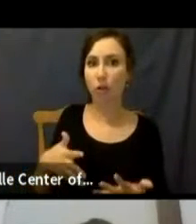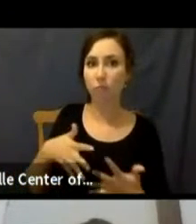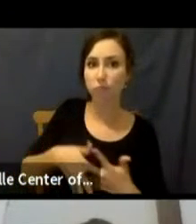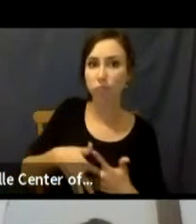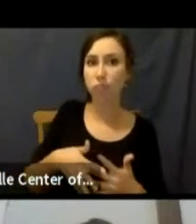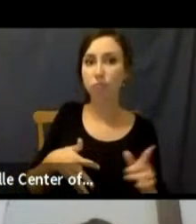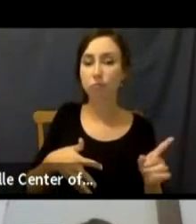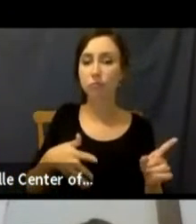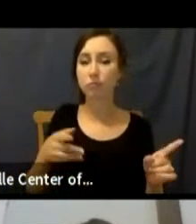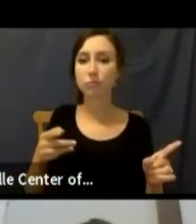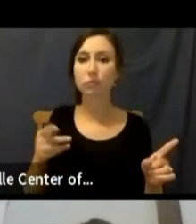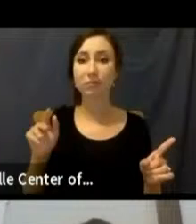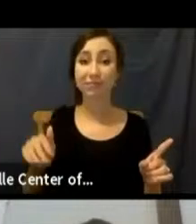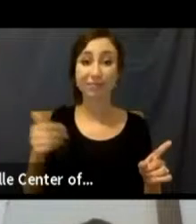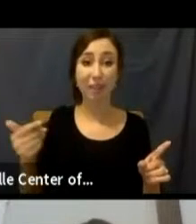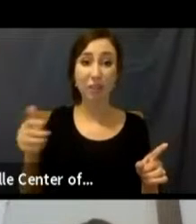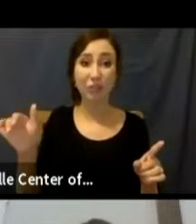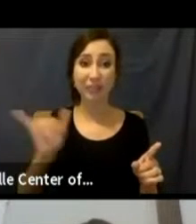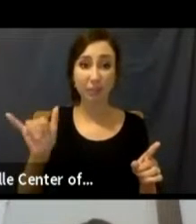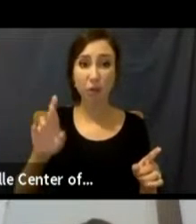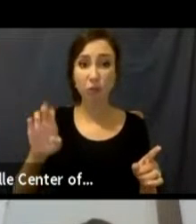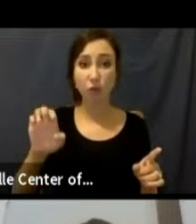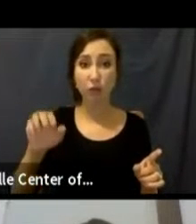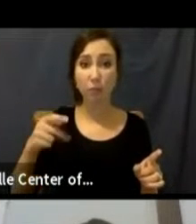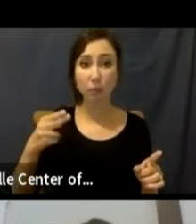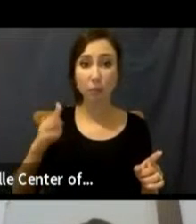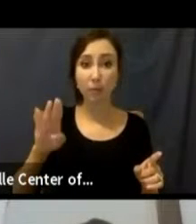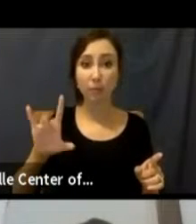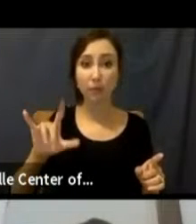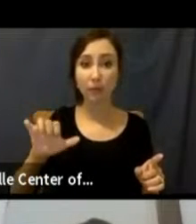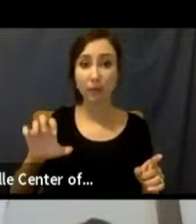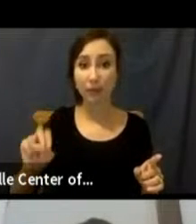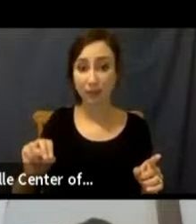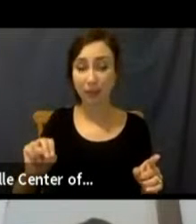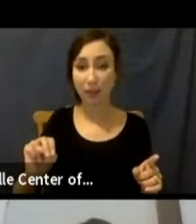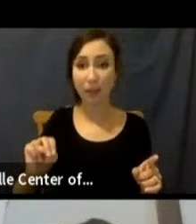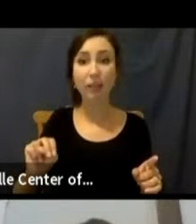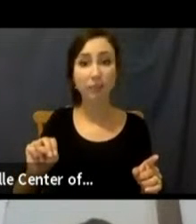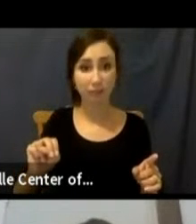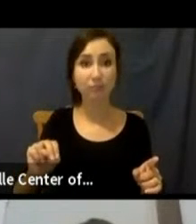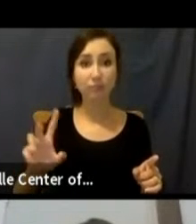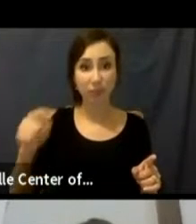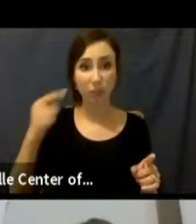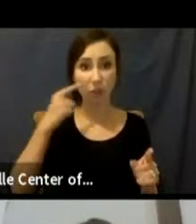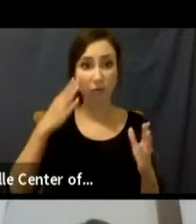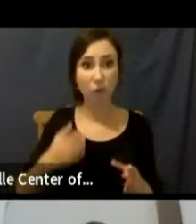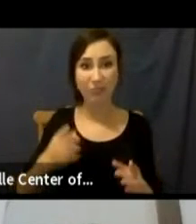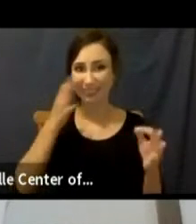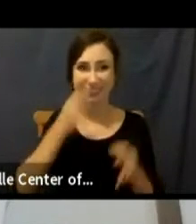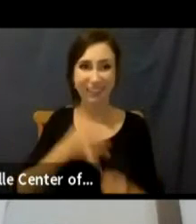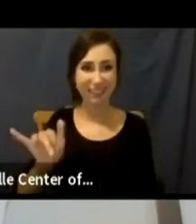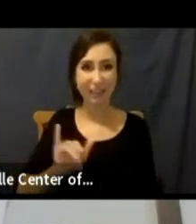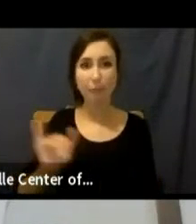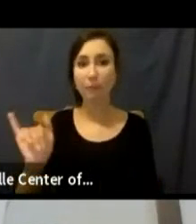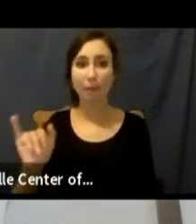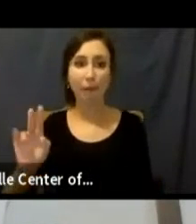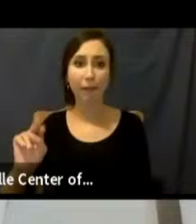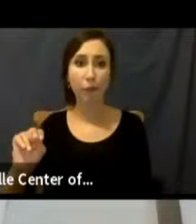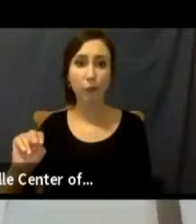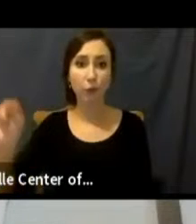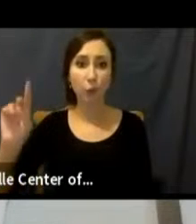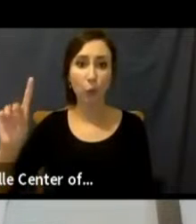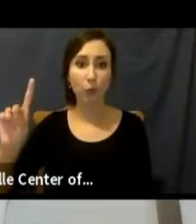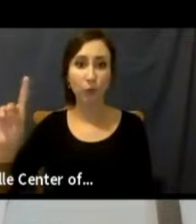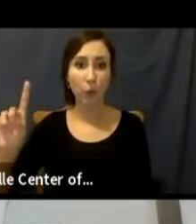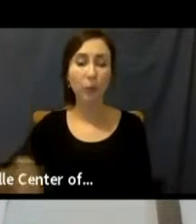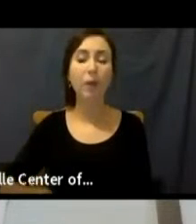similar Republican conservative governors have already made the choice to do statewide mask mandates, such as in North Dakota.